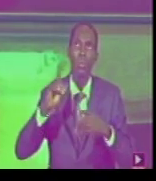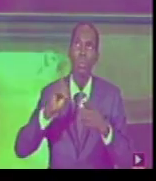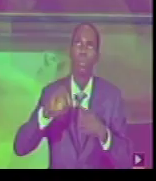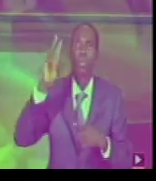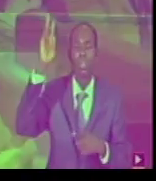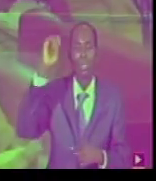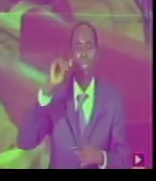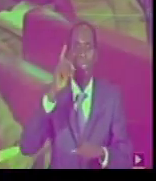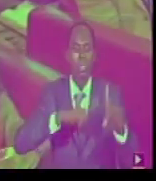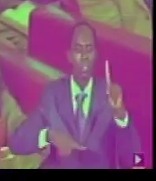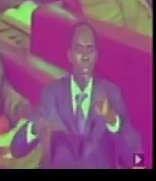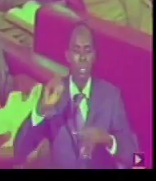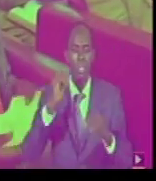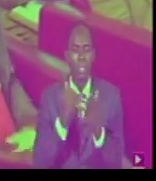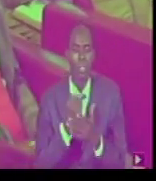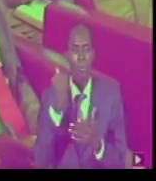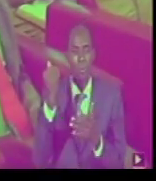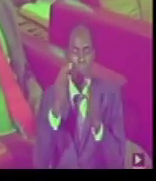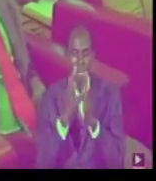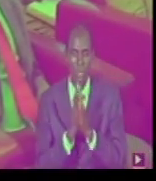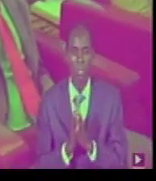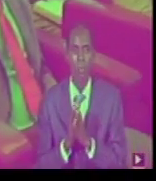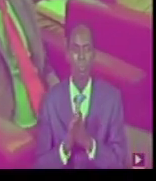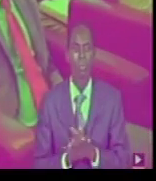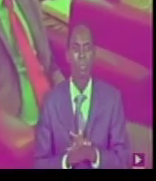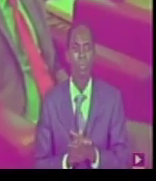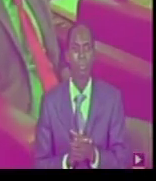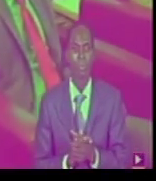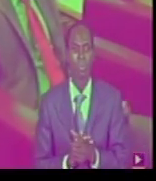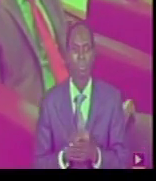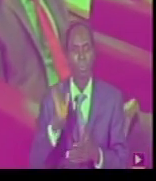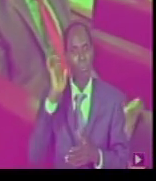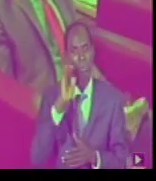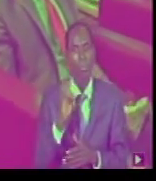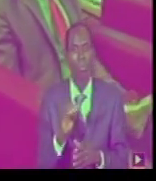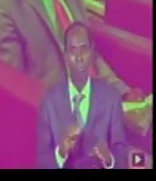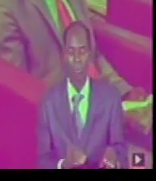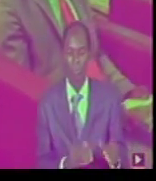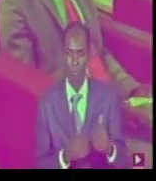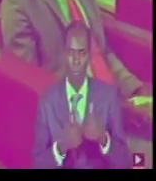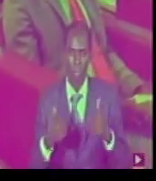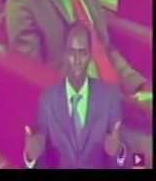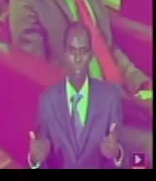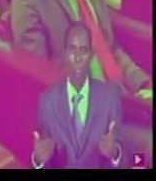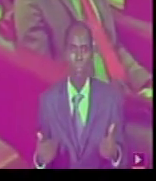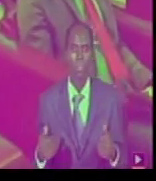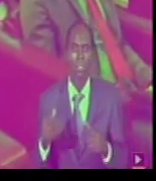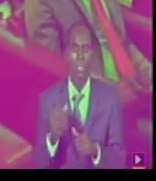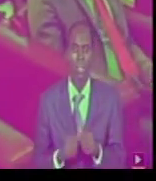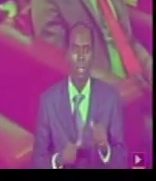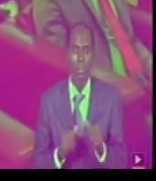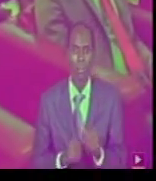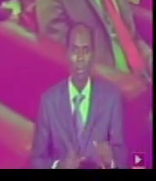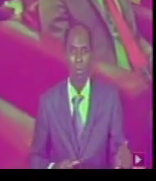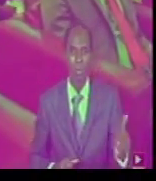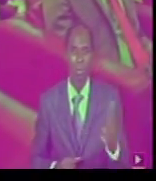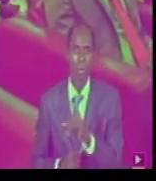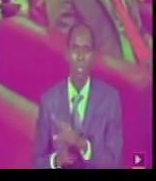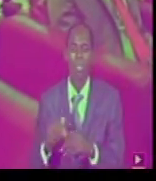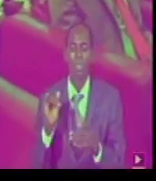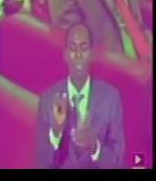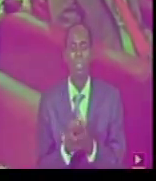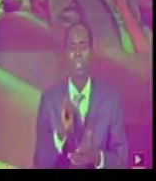shout, amen. He set apart everyone that is godly